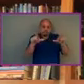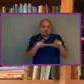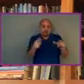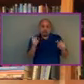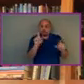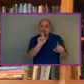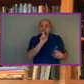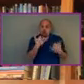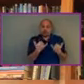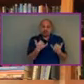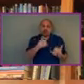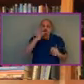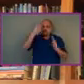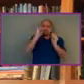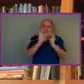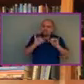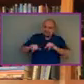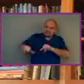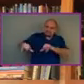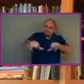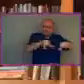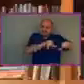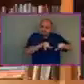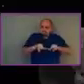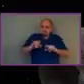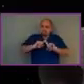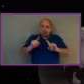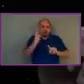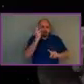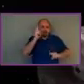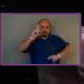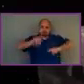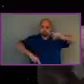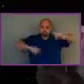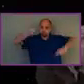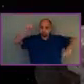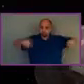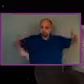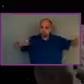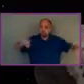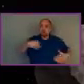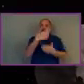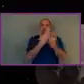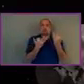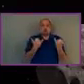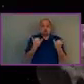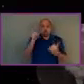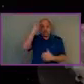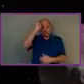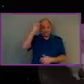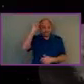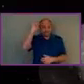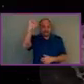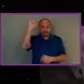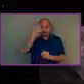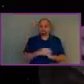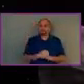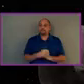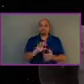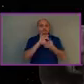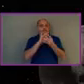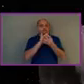population. But we don't see that. And there's some current theories of